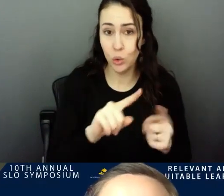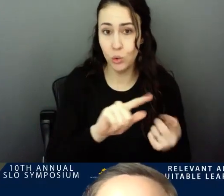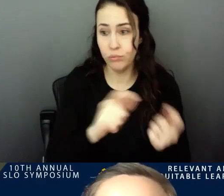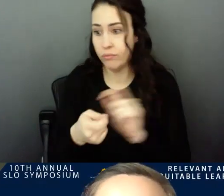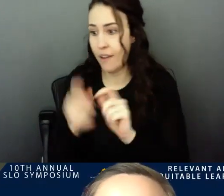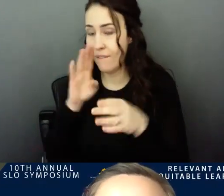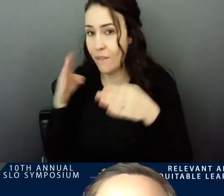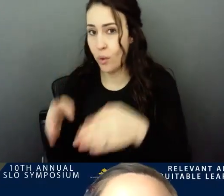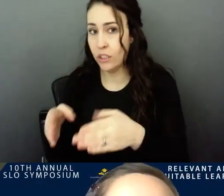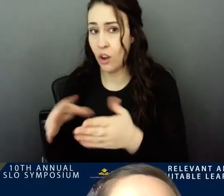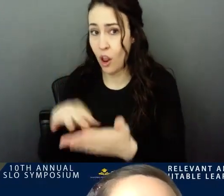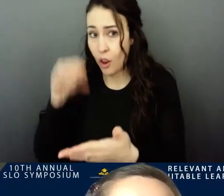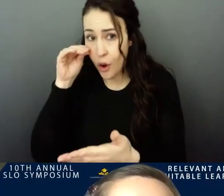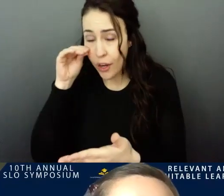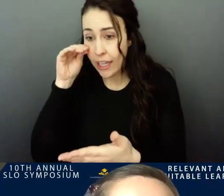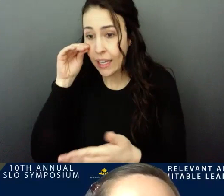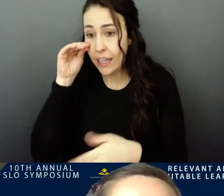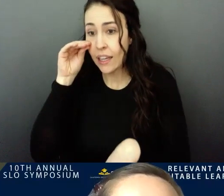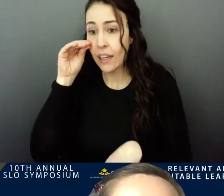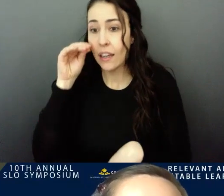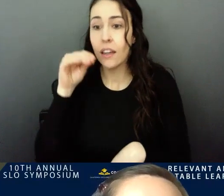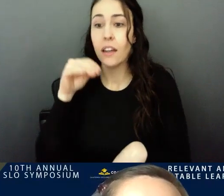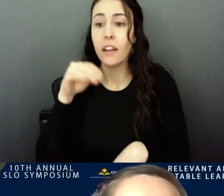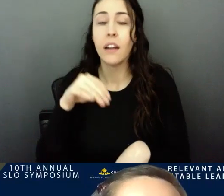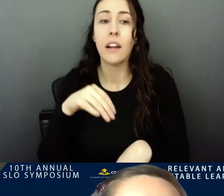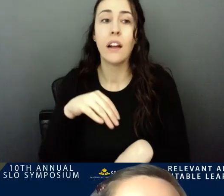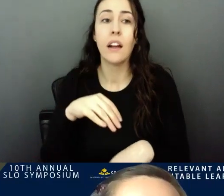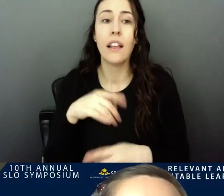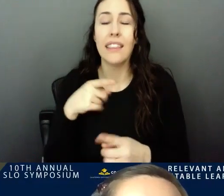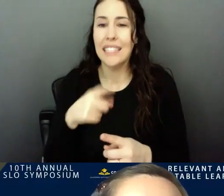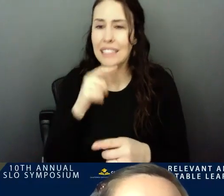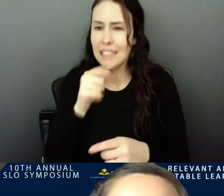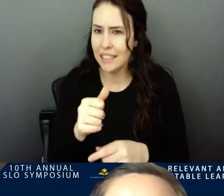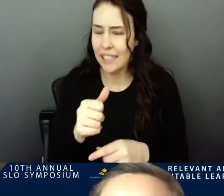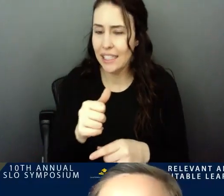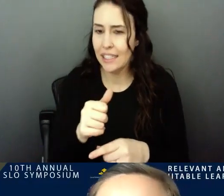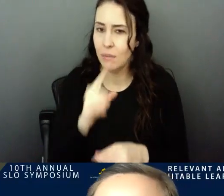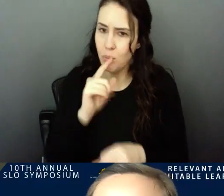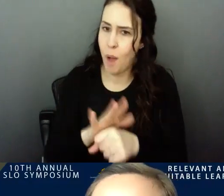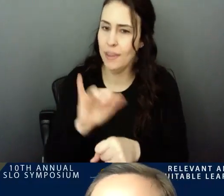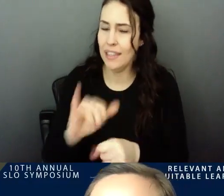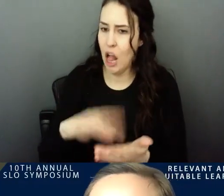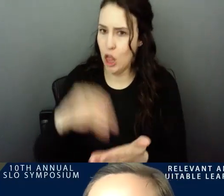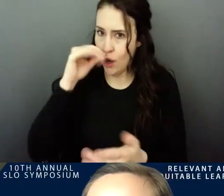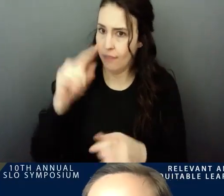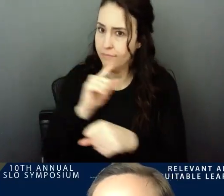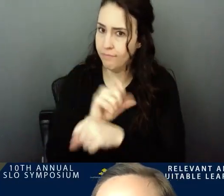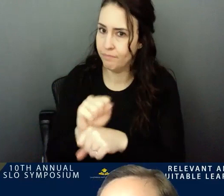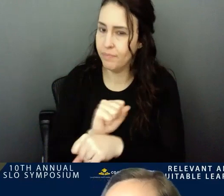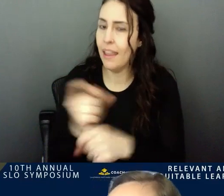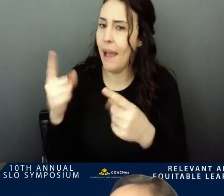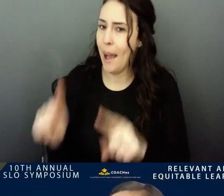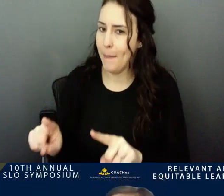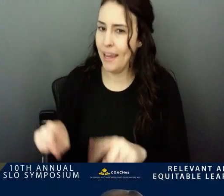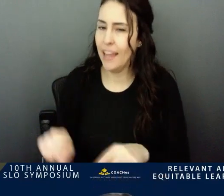not ensure that learning took place. That's a great question. I love that question. And I think, you know, I think